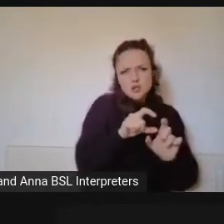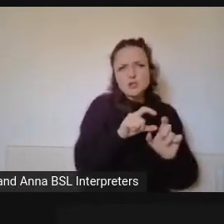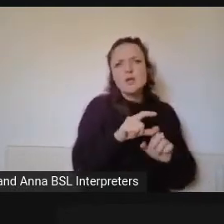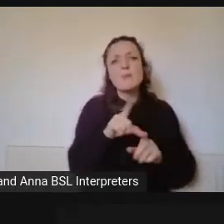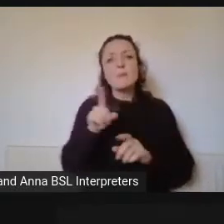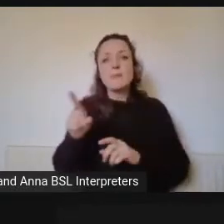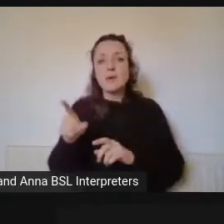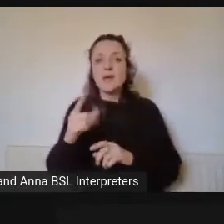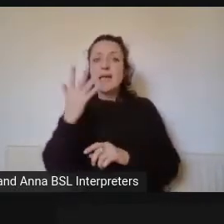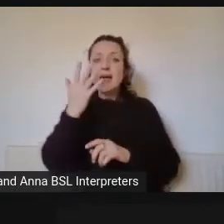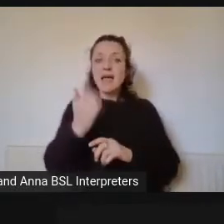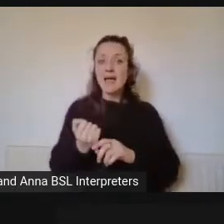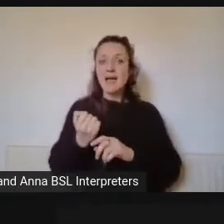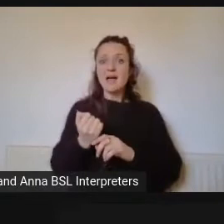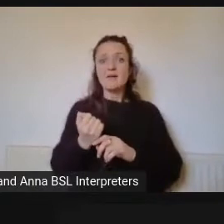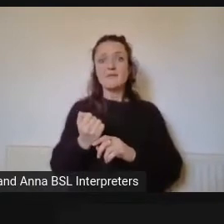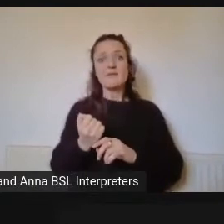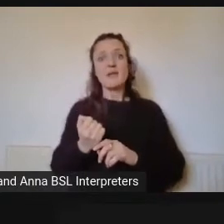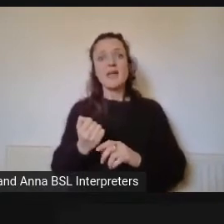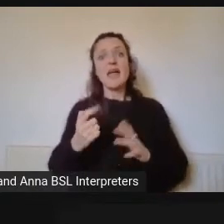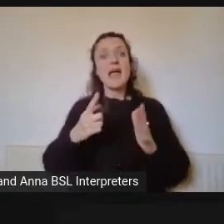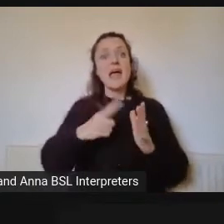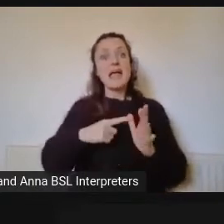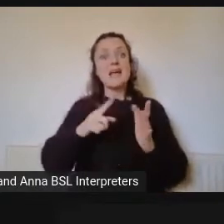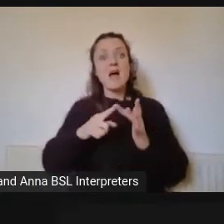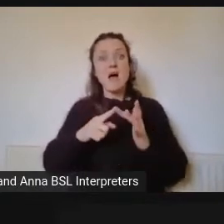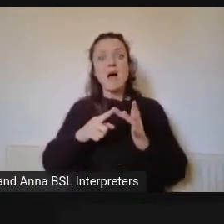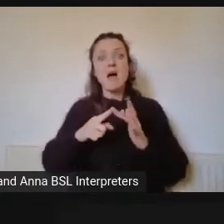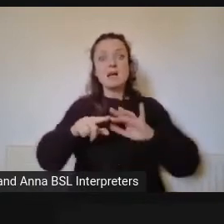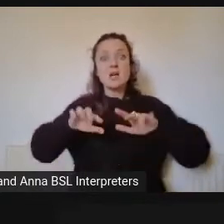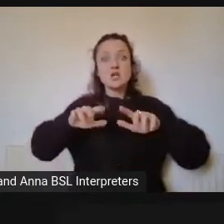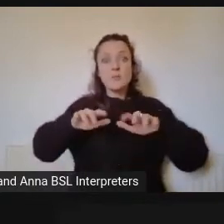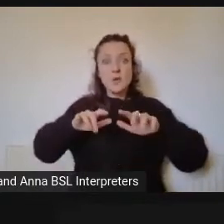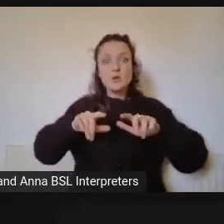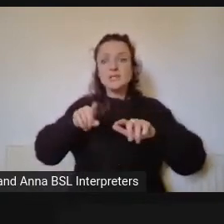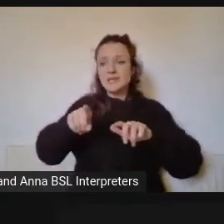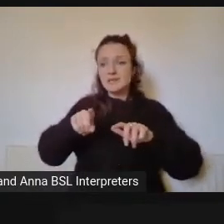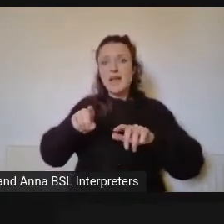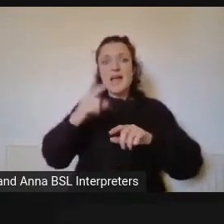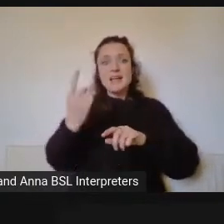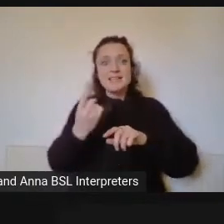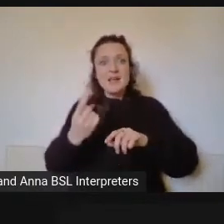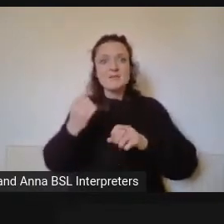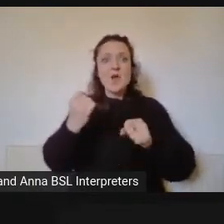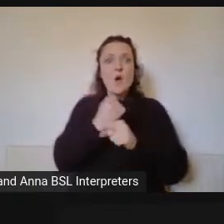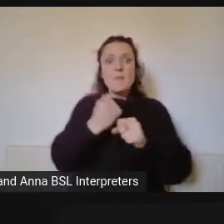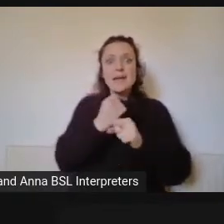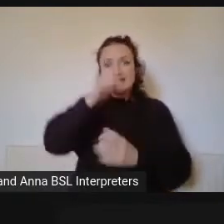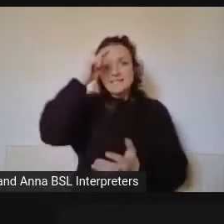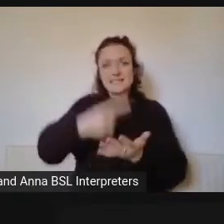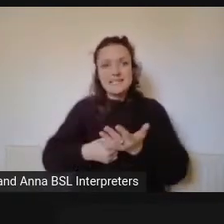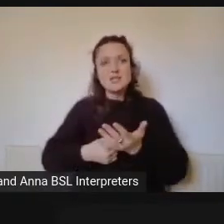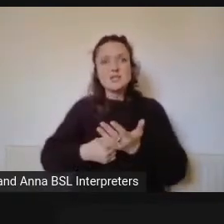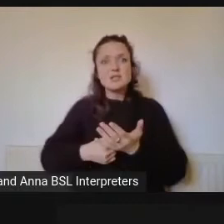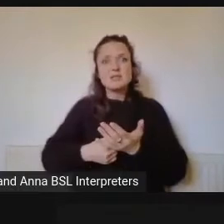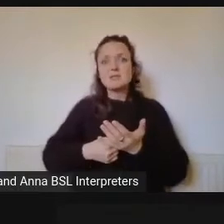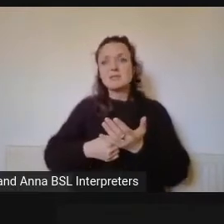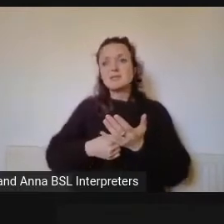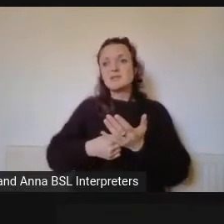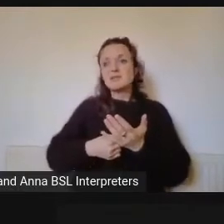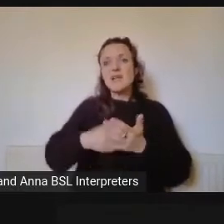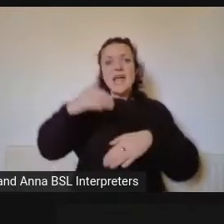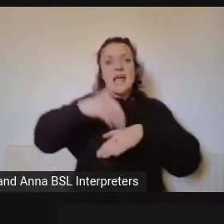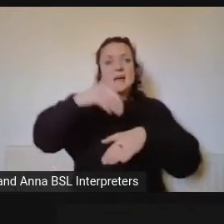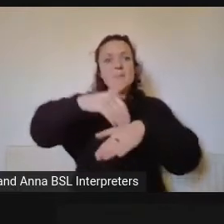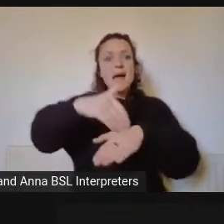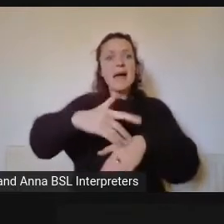AI that's trying to make, real decisions on policy and on the lives of millions, AI is going